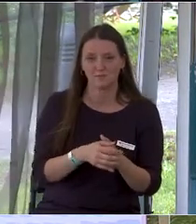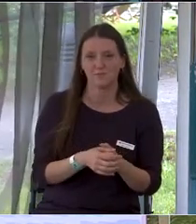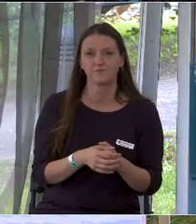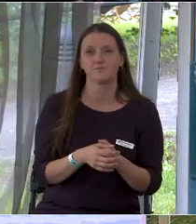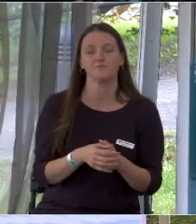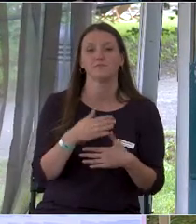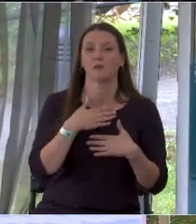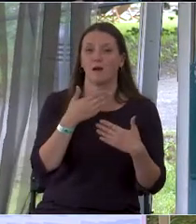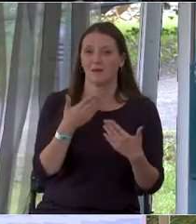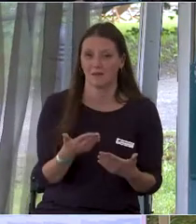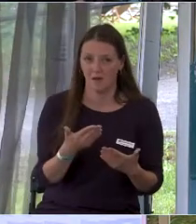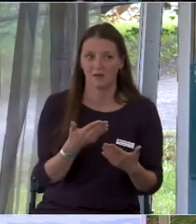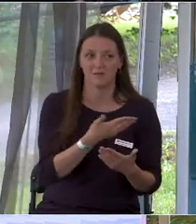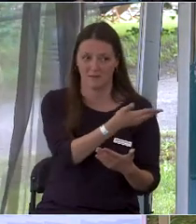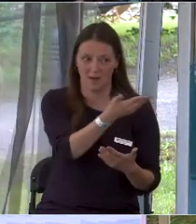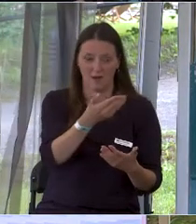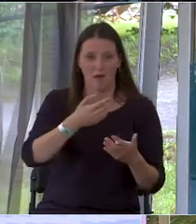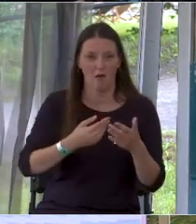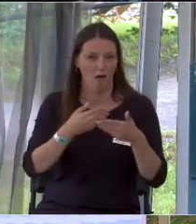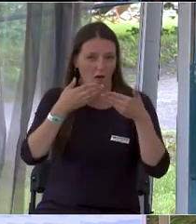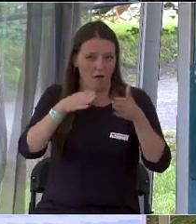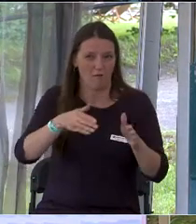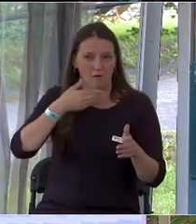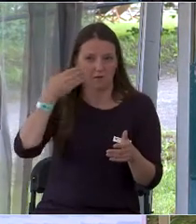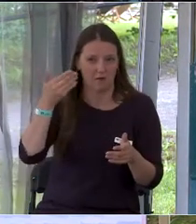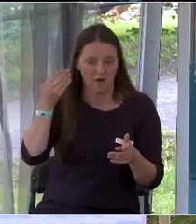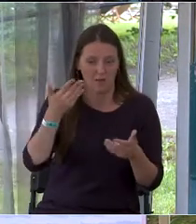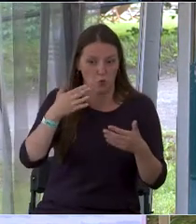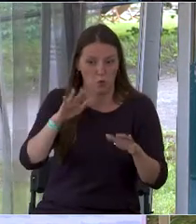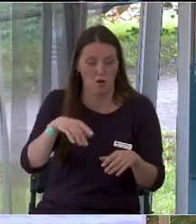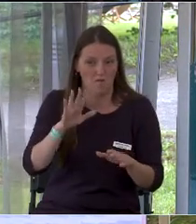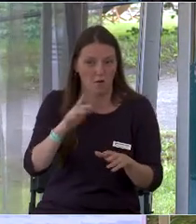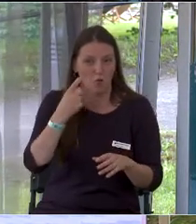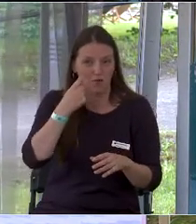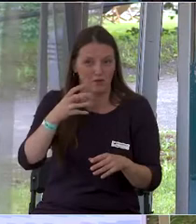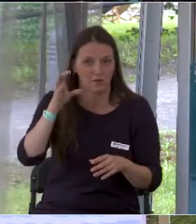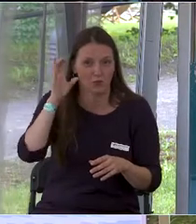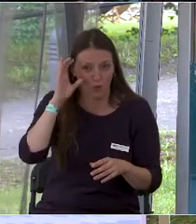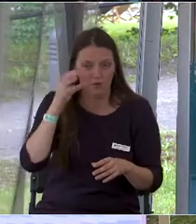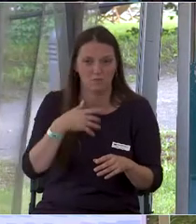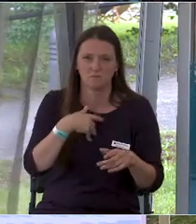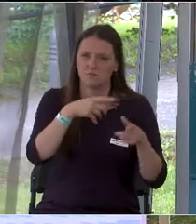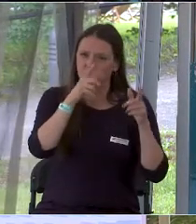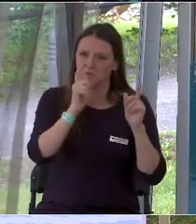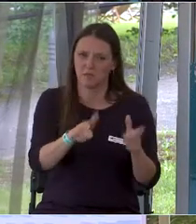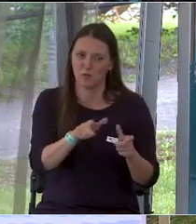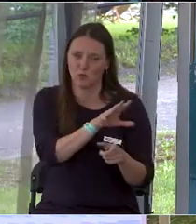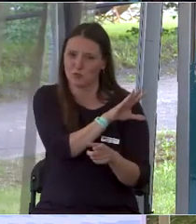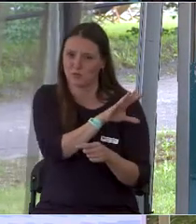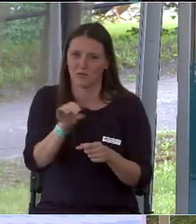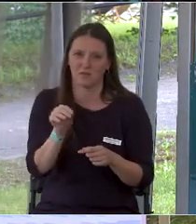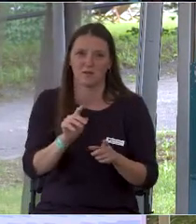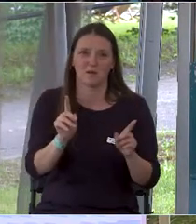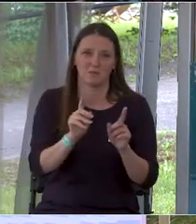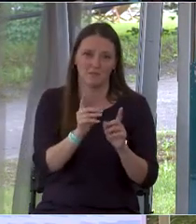with opening your books every morning and having a little bit of an assistant to listen to, I completely agree with basically all of what you've said